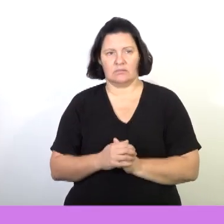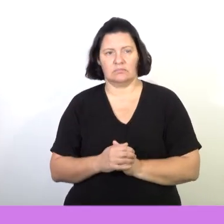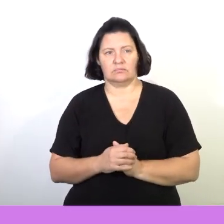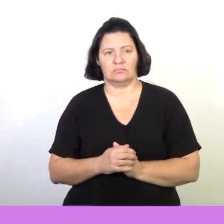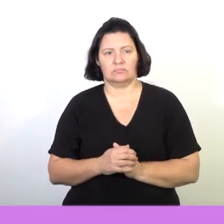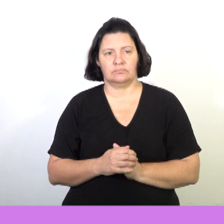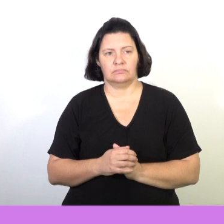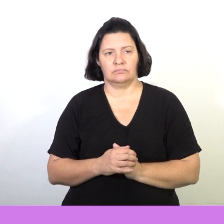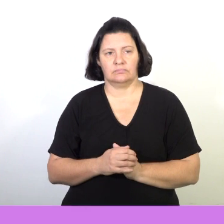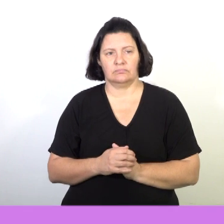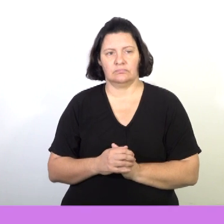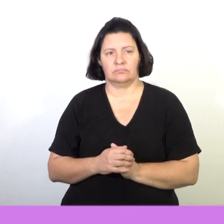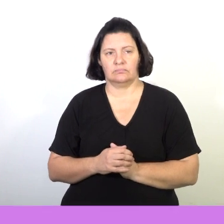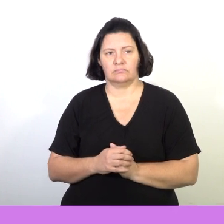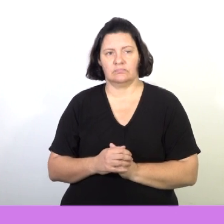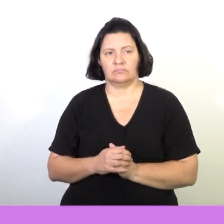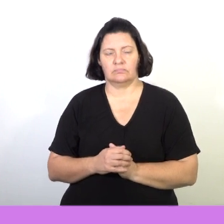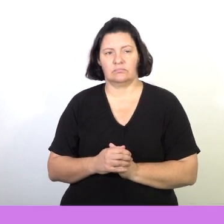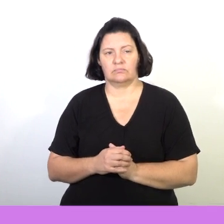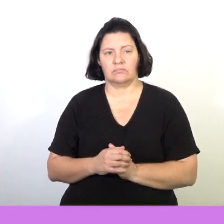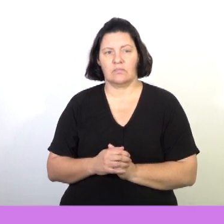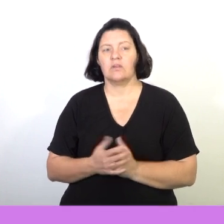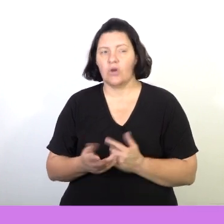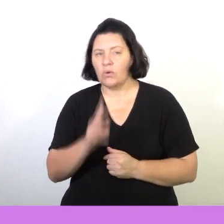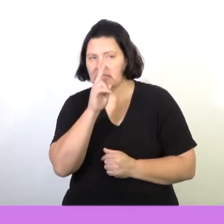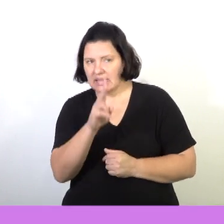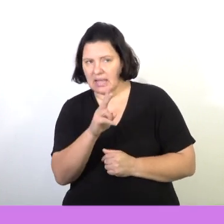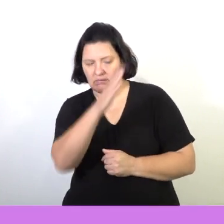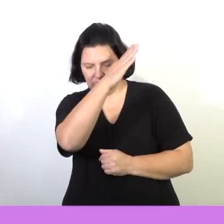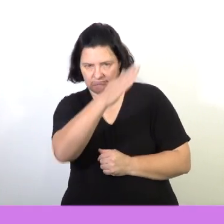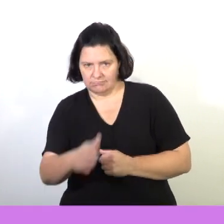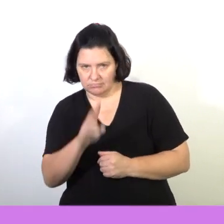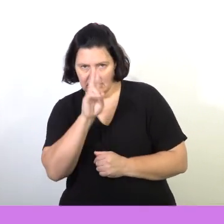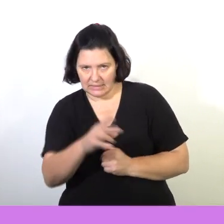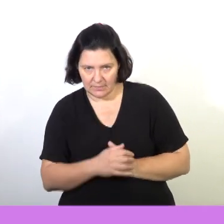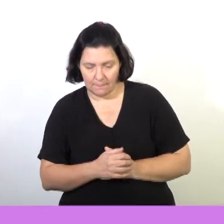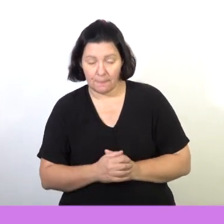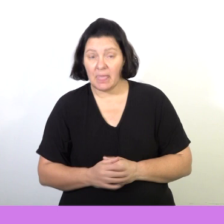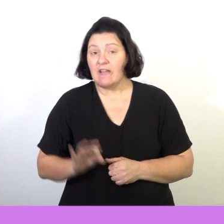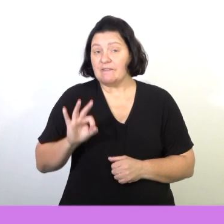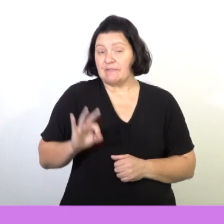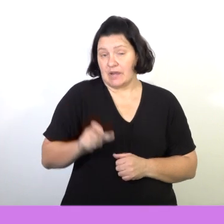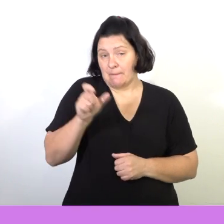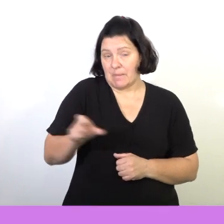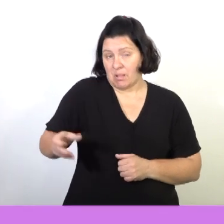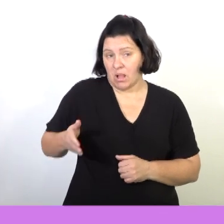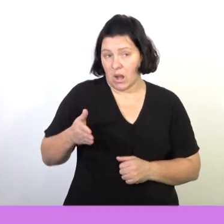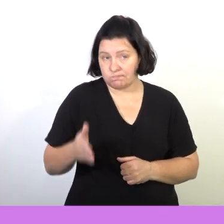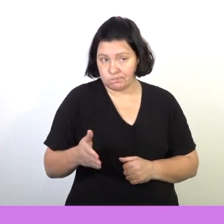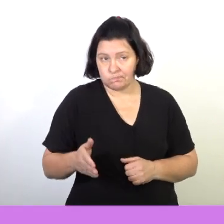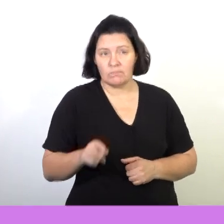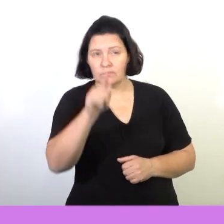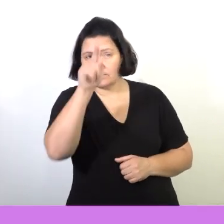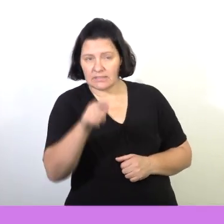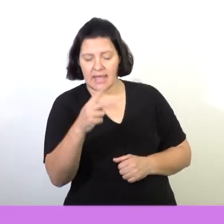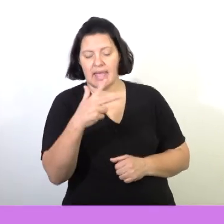1,200, it is there again. So you can tell it's going down. If 3 are in the car, we